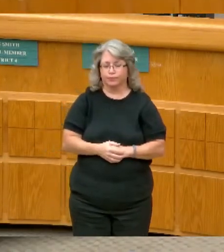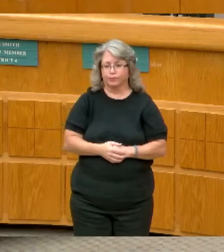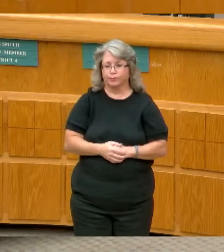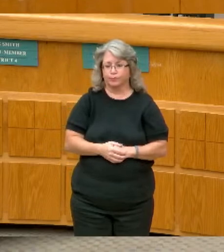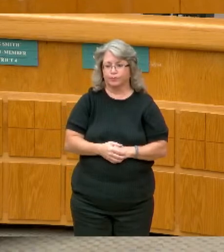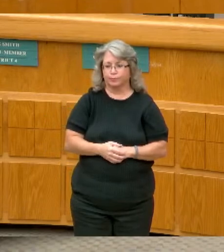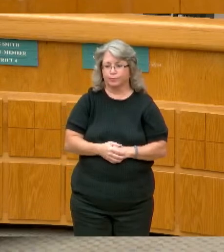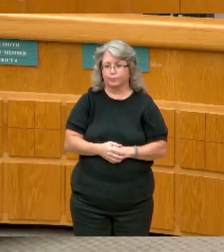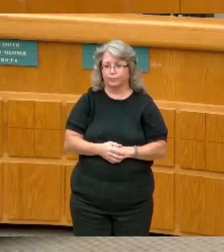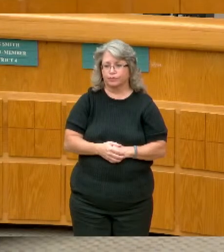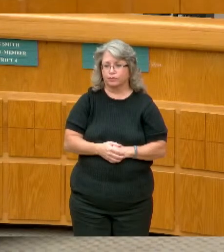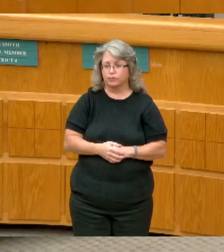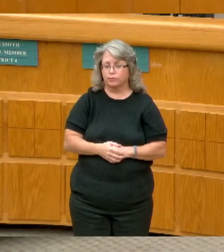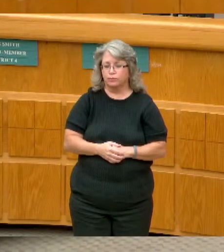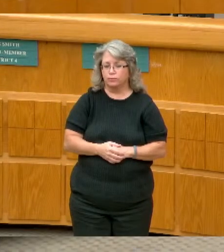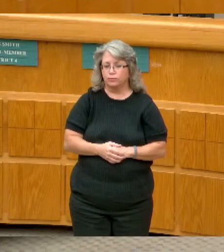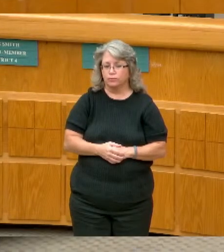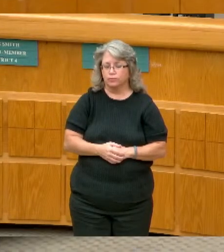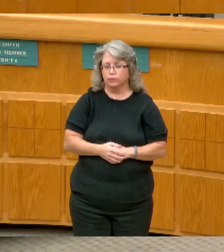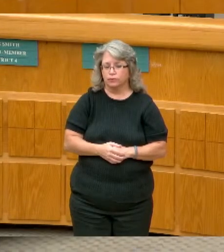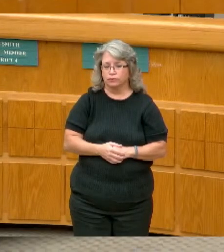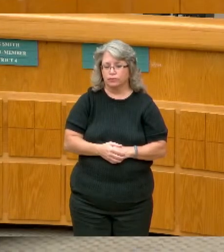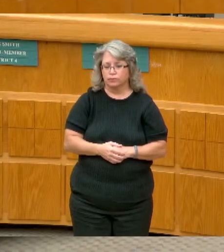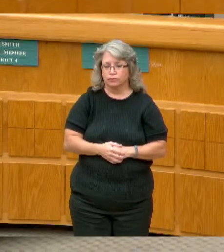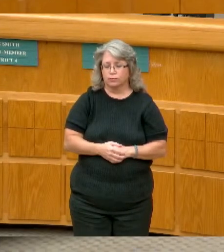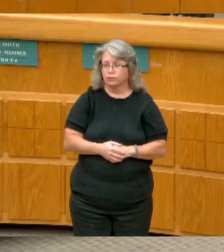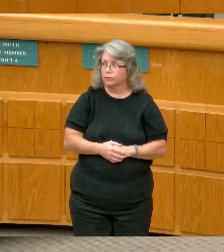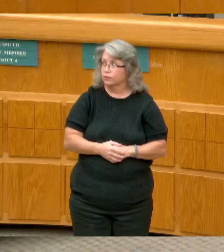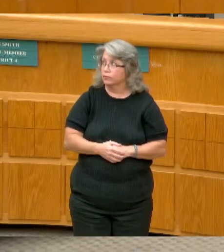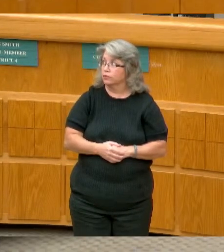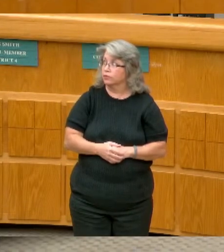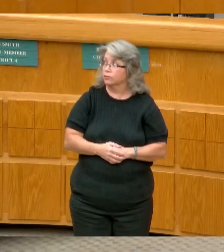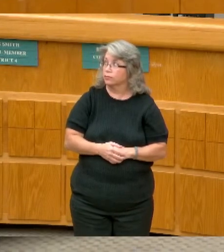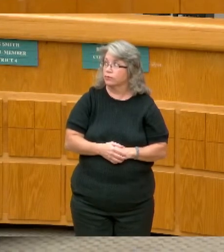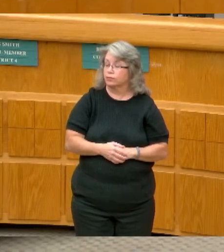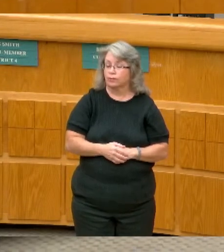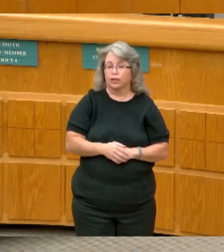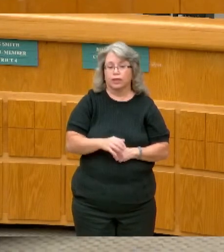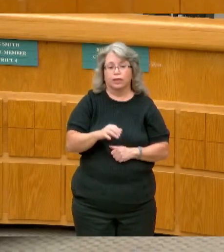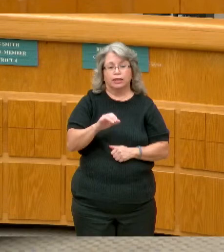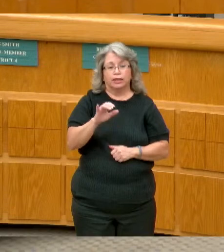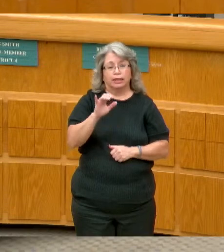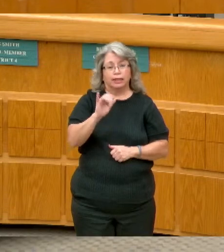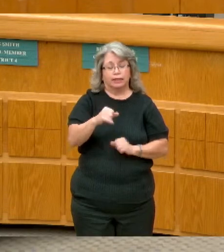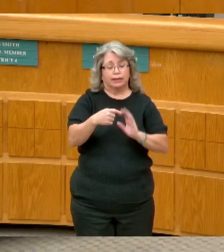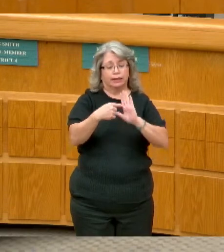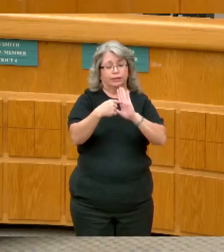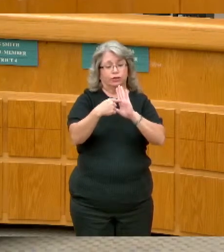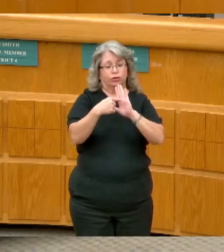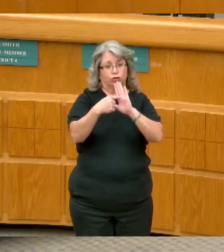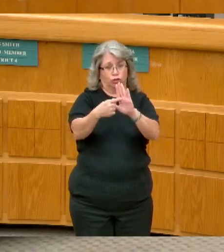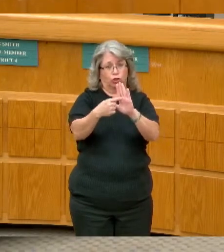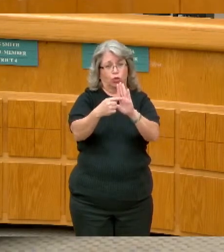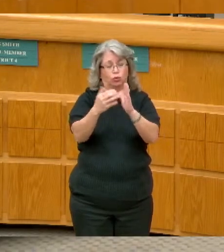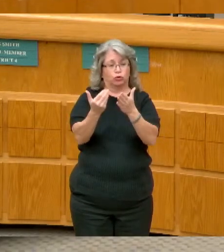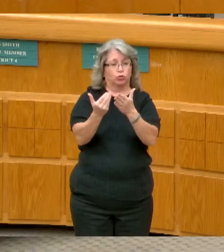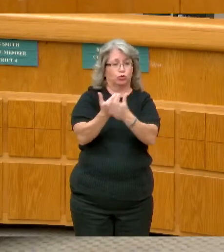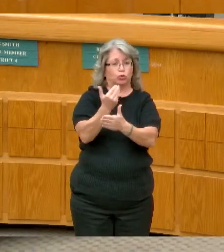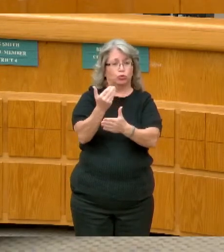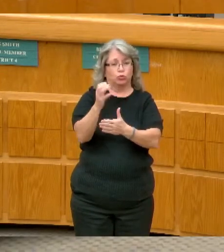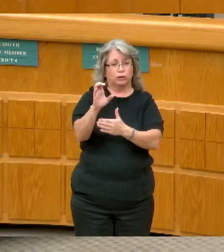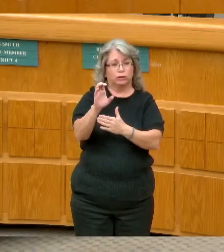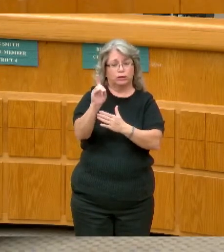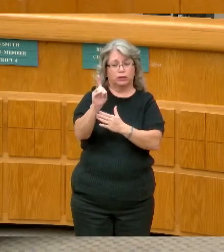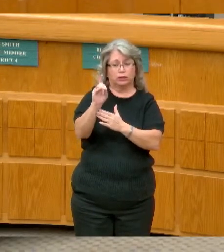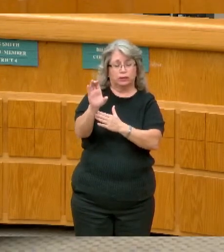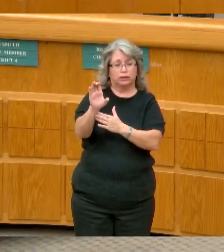So this next slide is basically one of the new CDC guidelines that's just recently